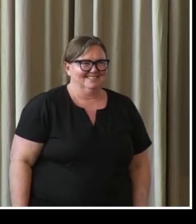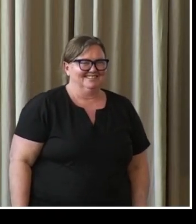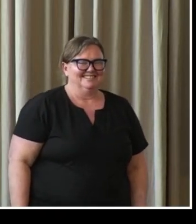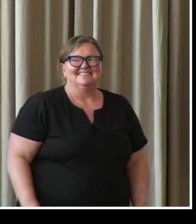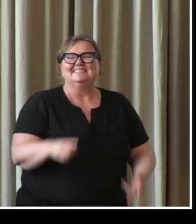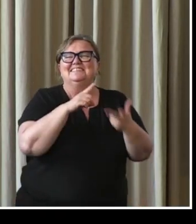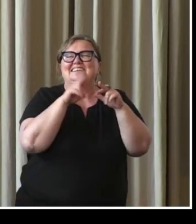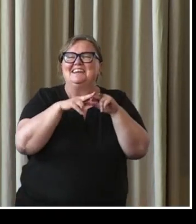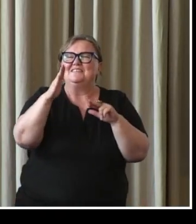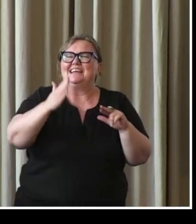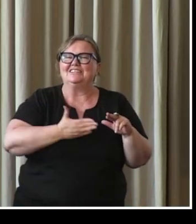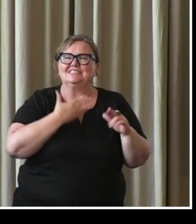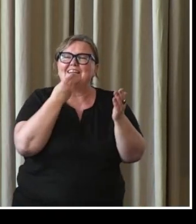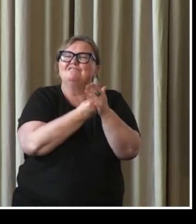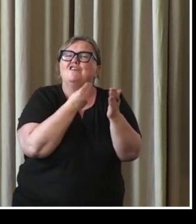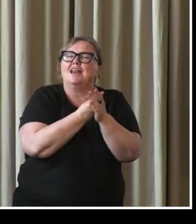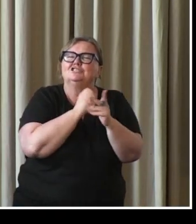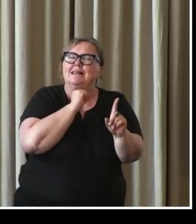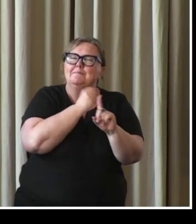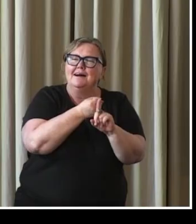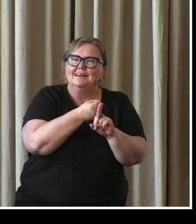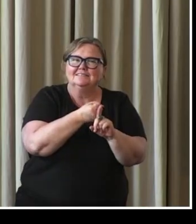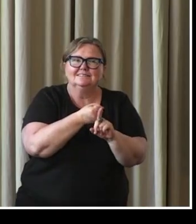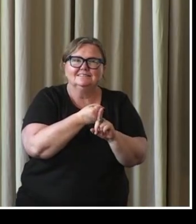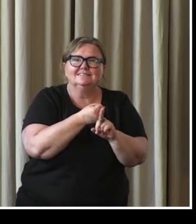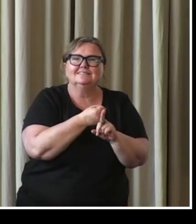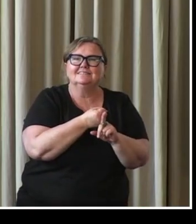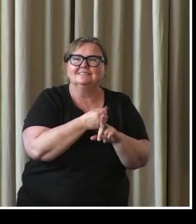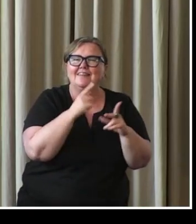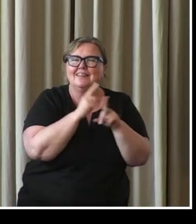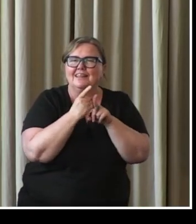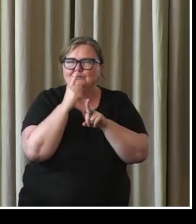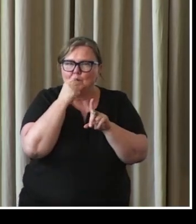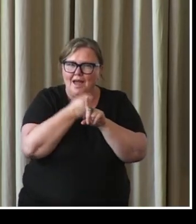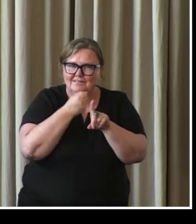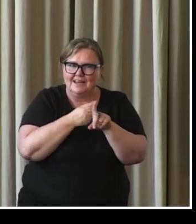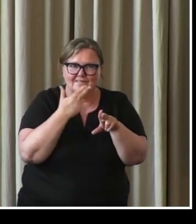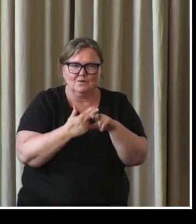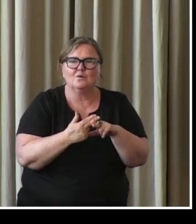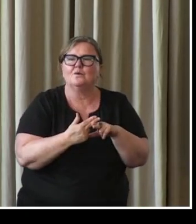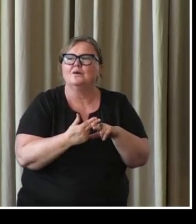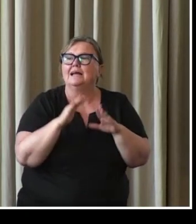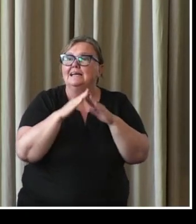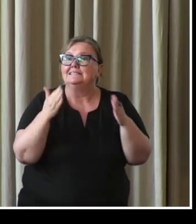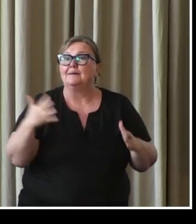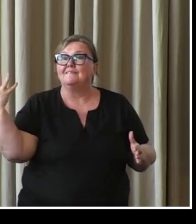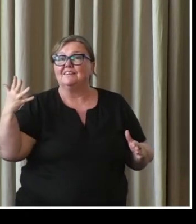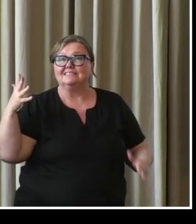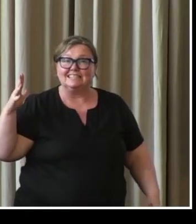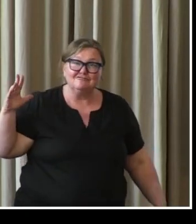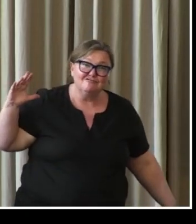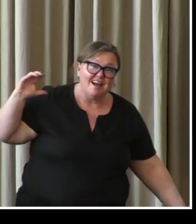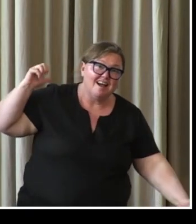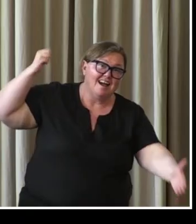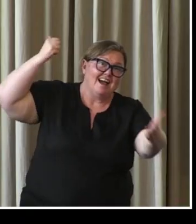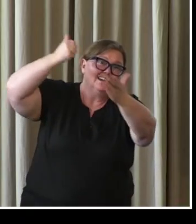If you're interested in the financial impacts of caring and the sorts of things you might advocate for there, that's going to be table 15 right down